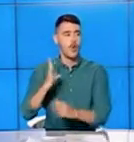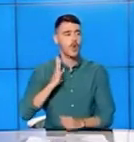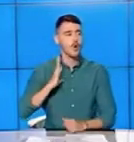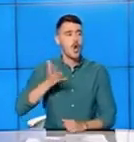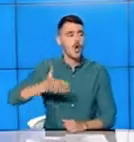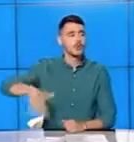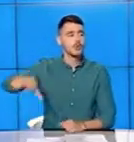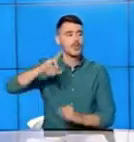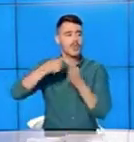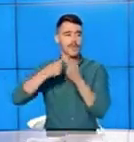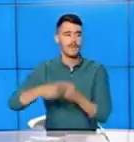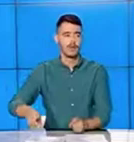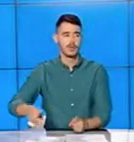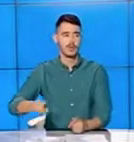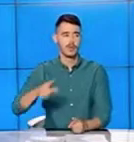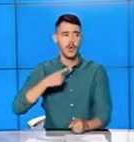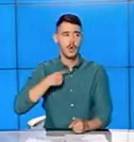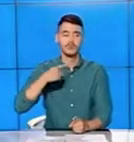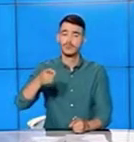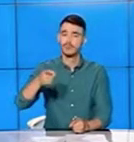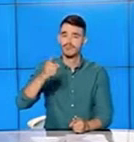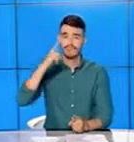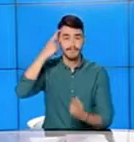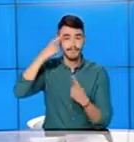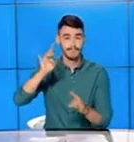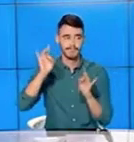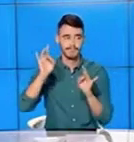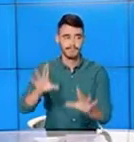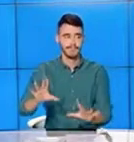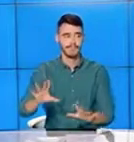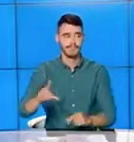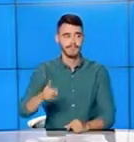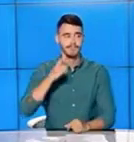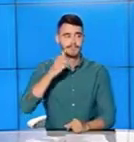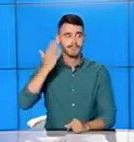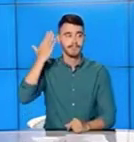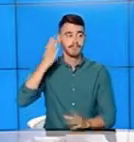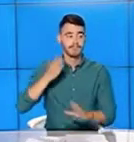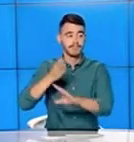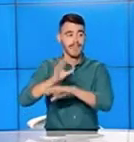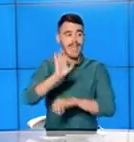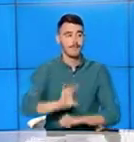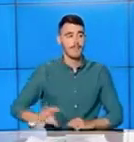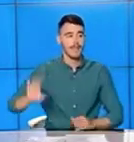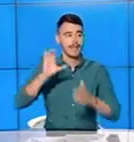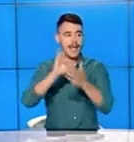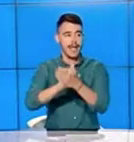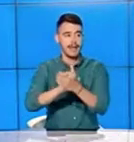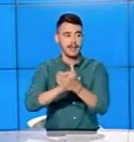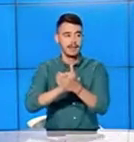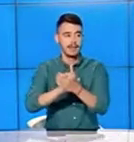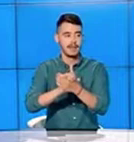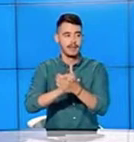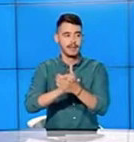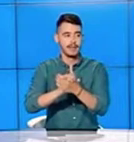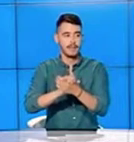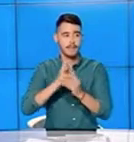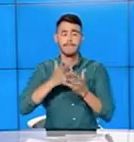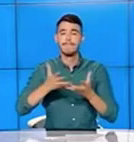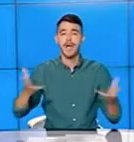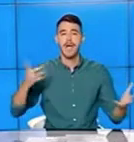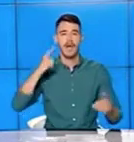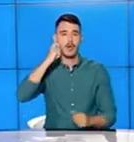different then. You've no idea. When we joined the EU, I took part in a huge